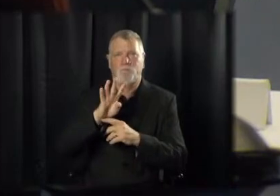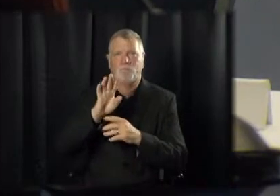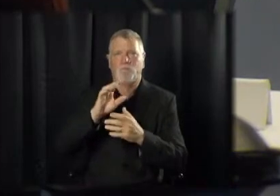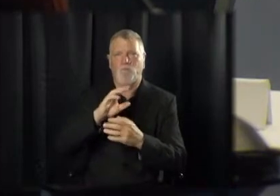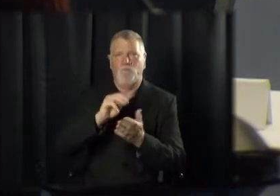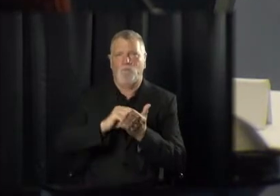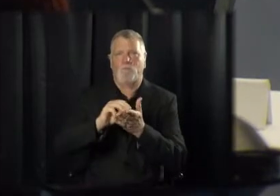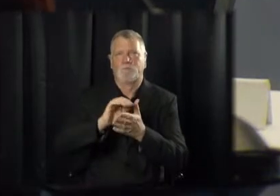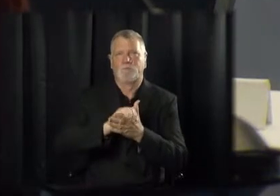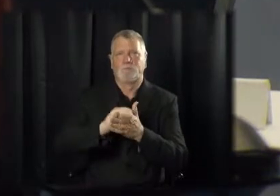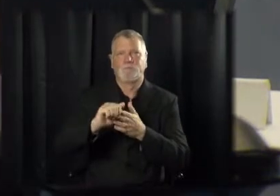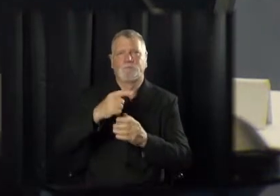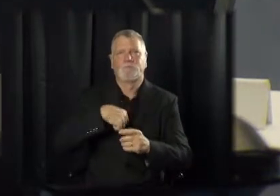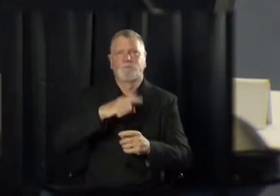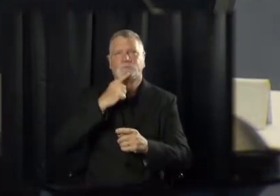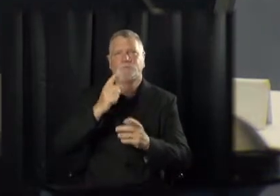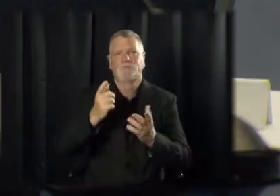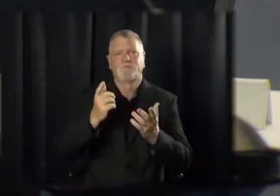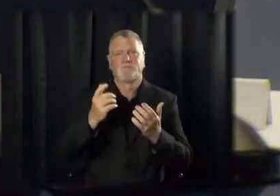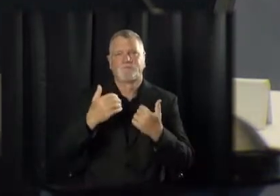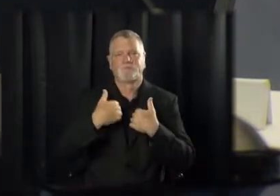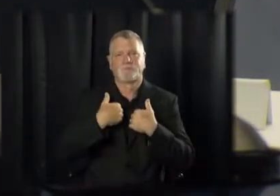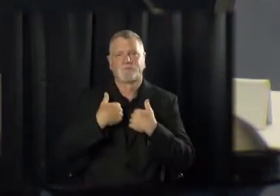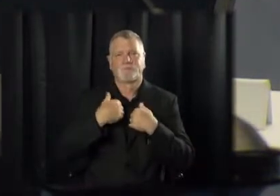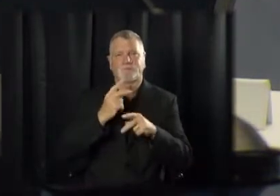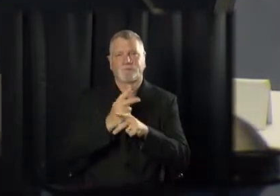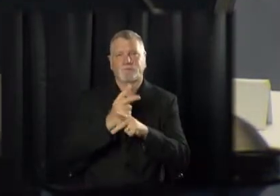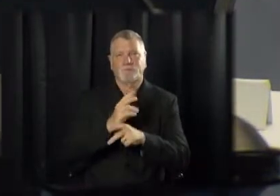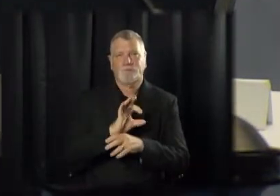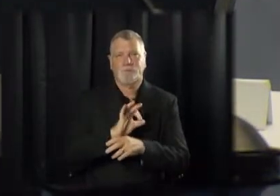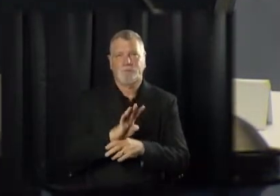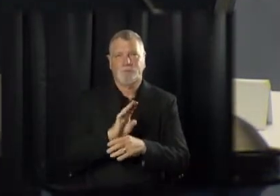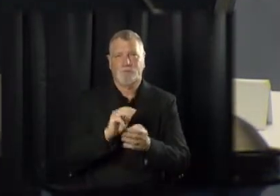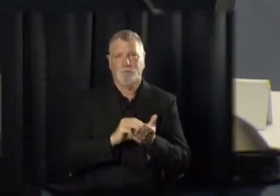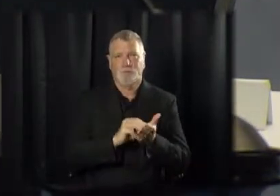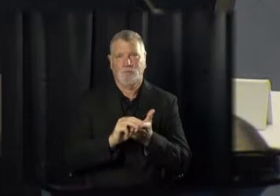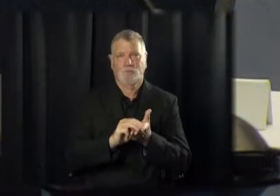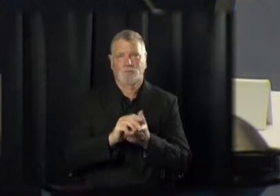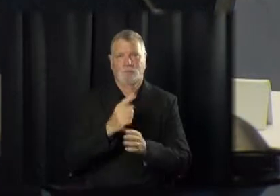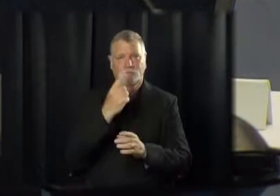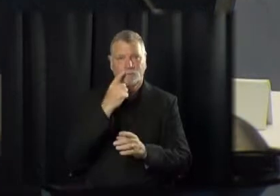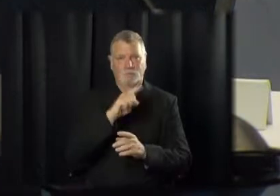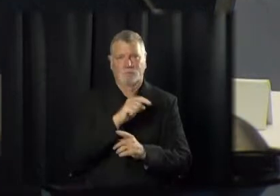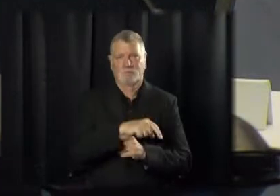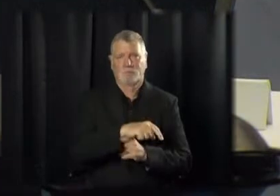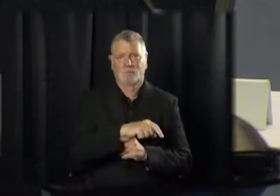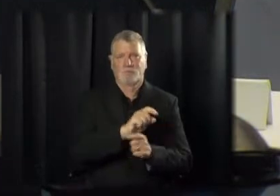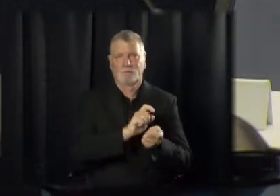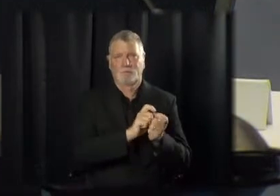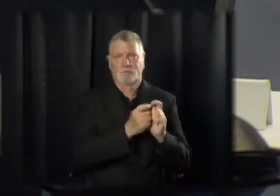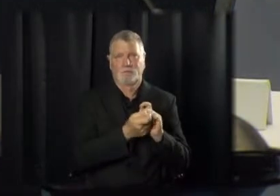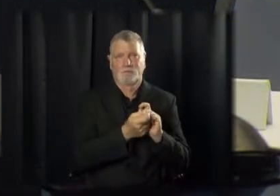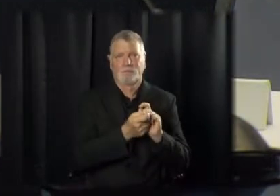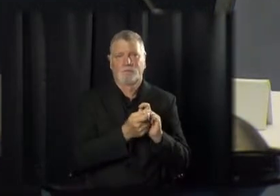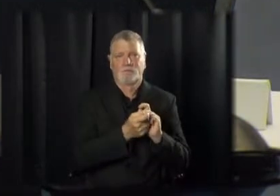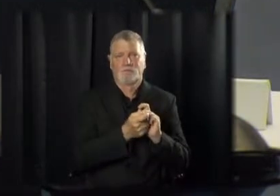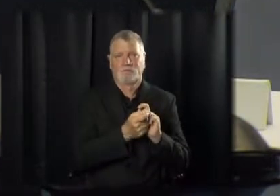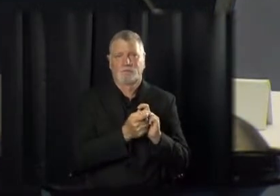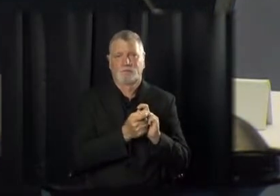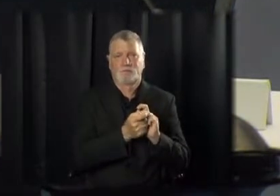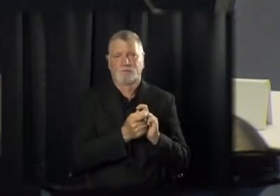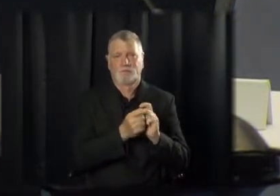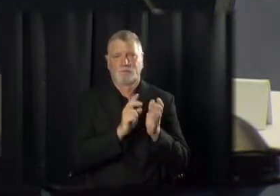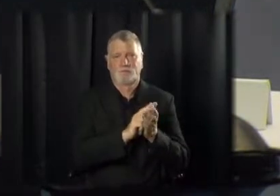million. And we are managing to just keep those $94 million for the transformation of